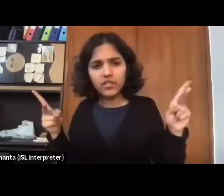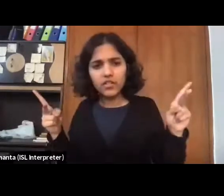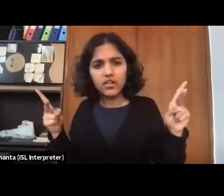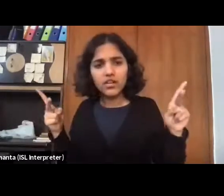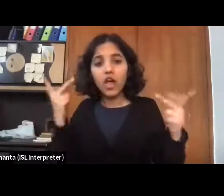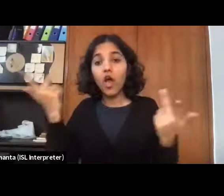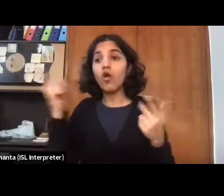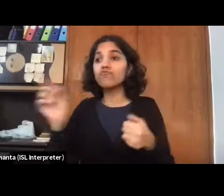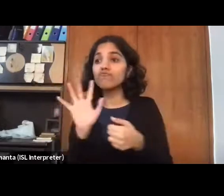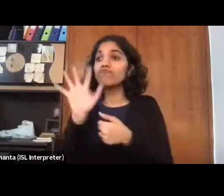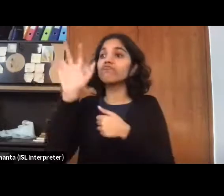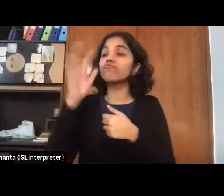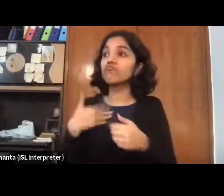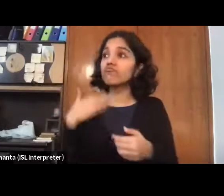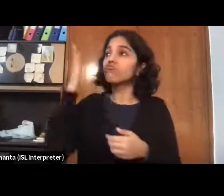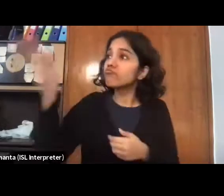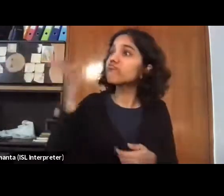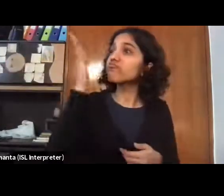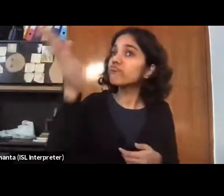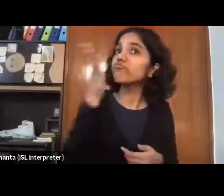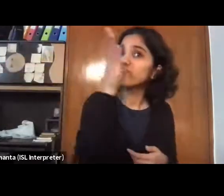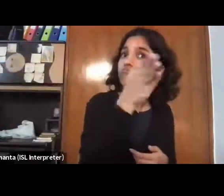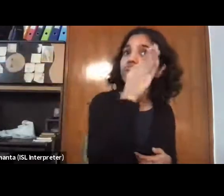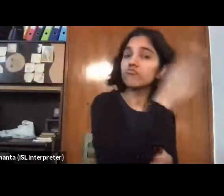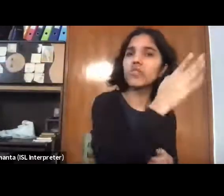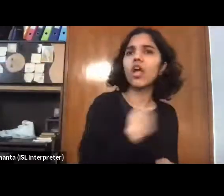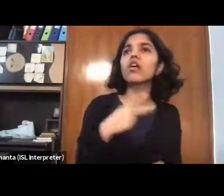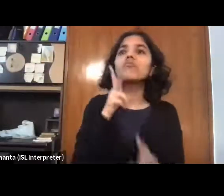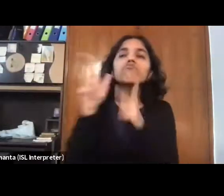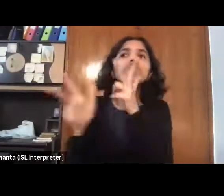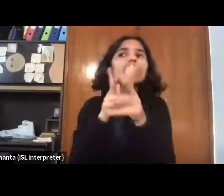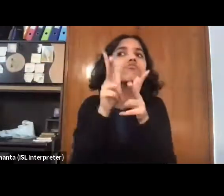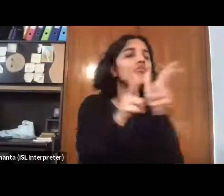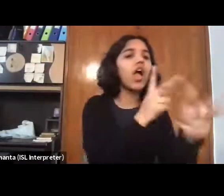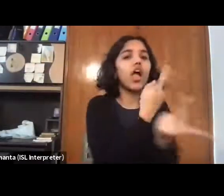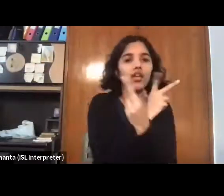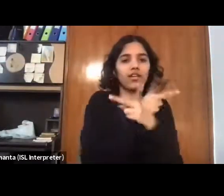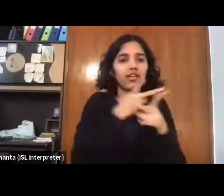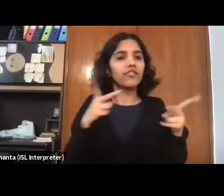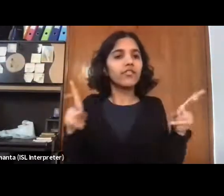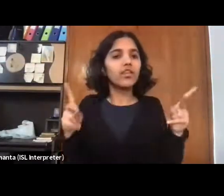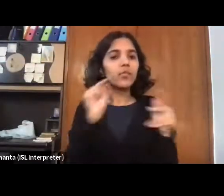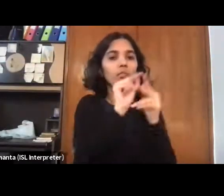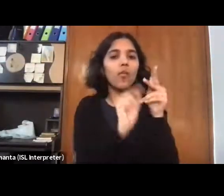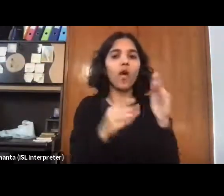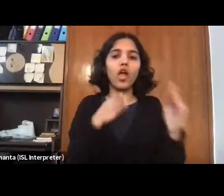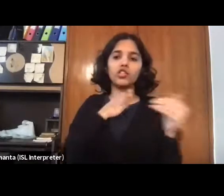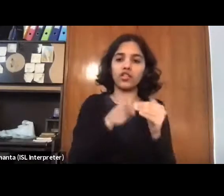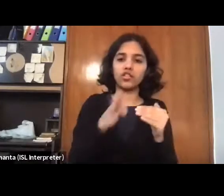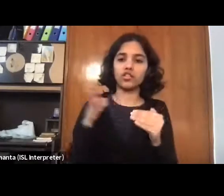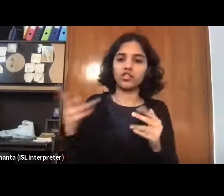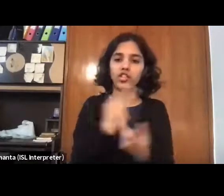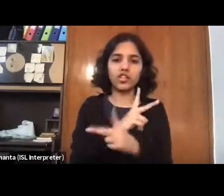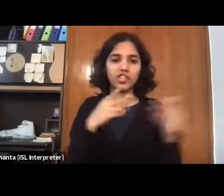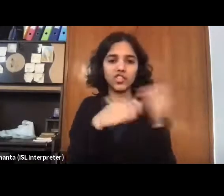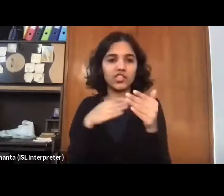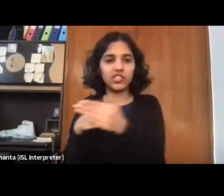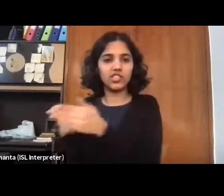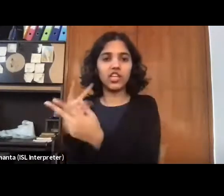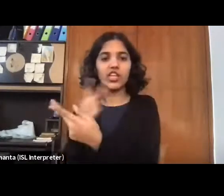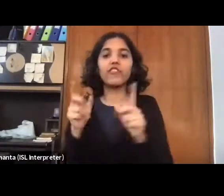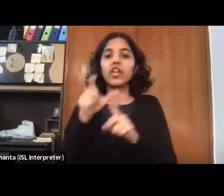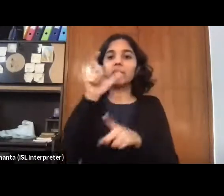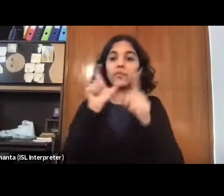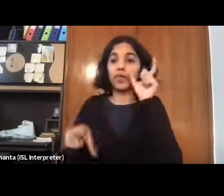be reached out to and told about the different challenges that people with disabilities